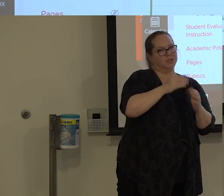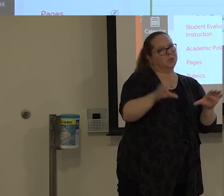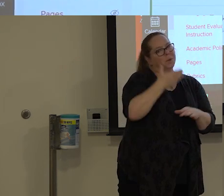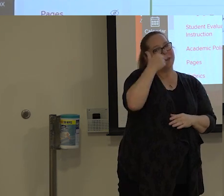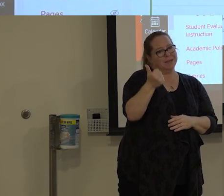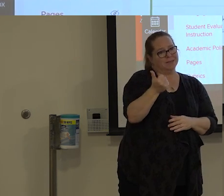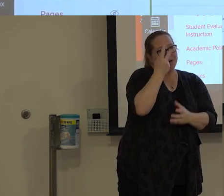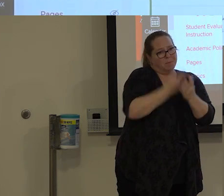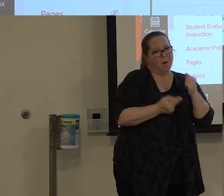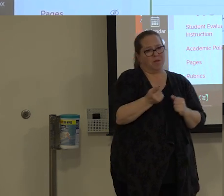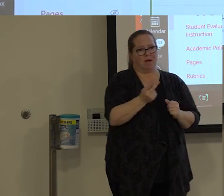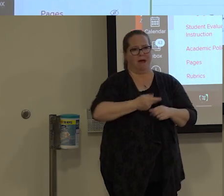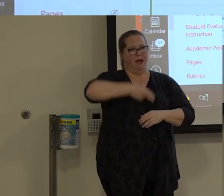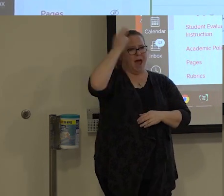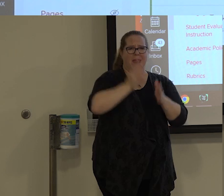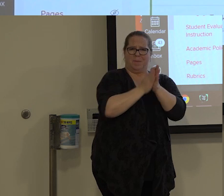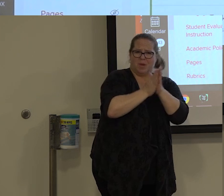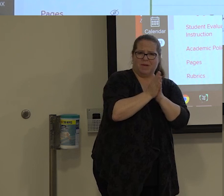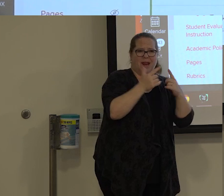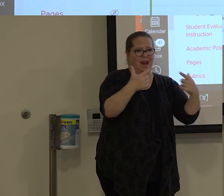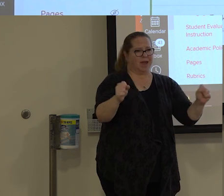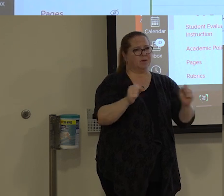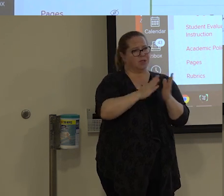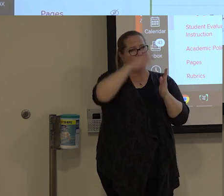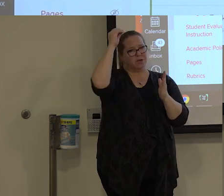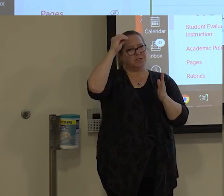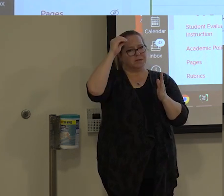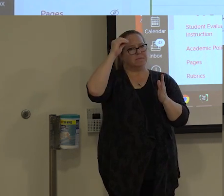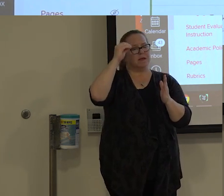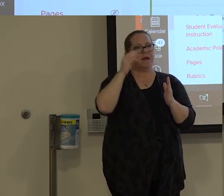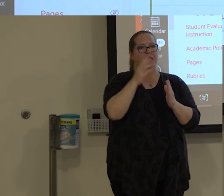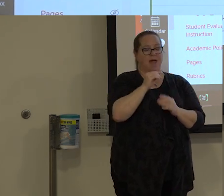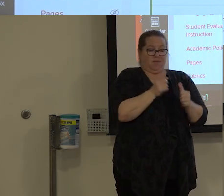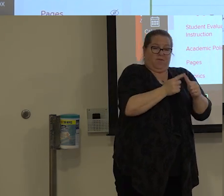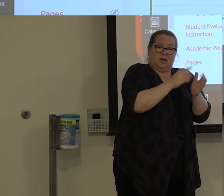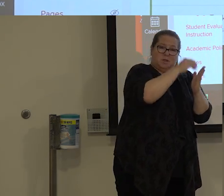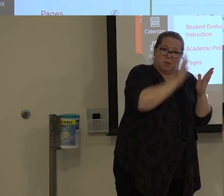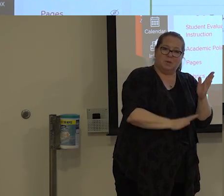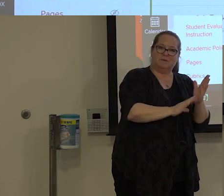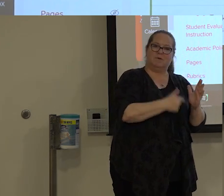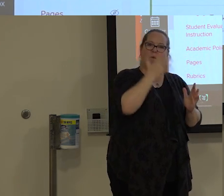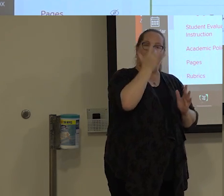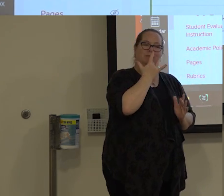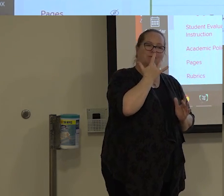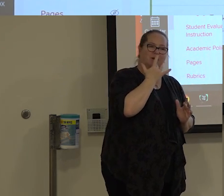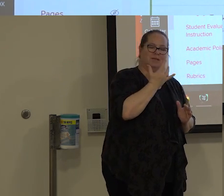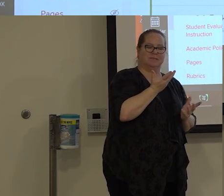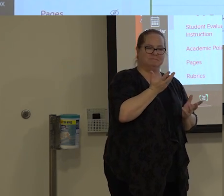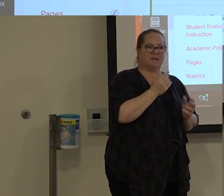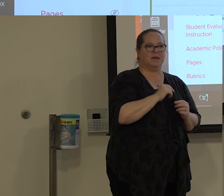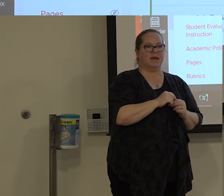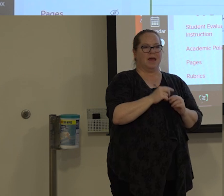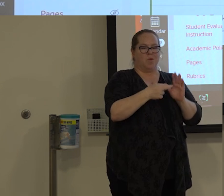Both of these examples are highly motivated language learners, and the first student I mentioned shared with me an example of why she prefers asynchronous learning in some cases.